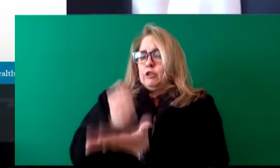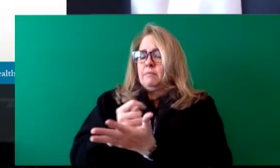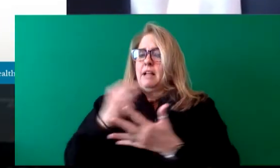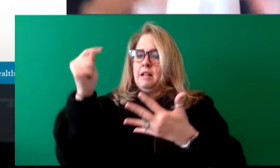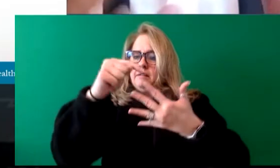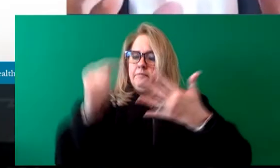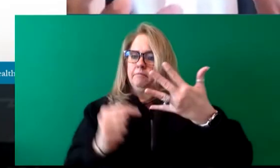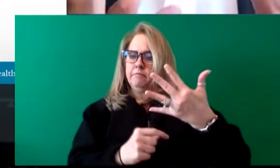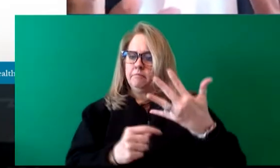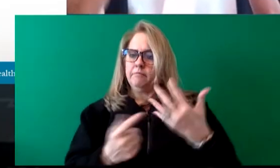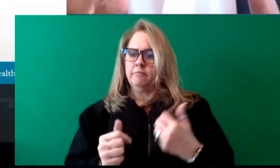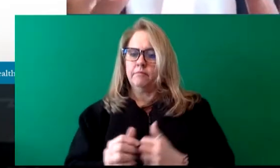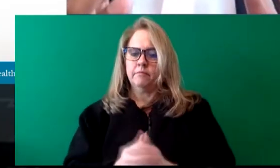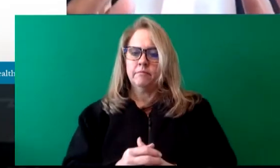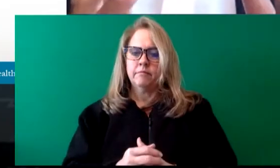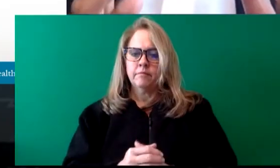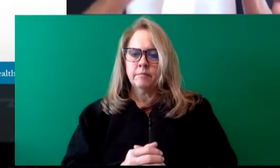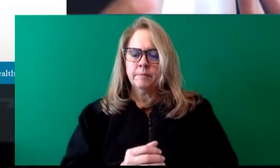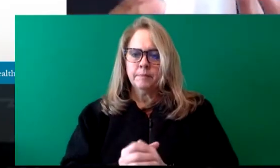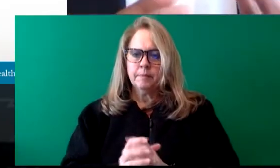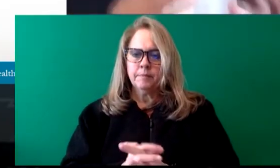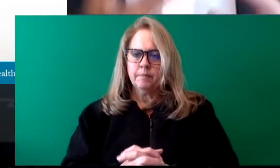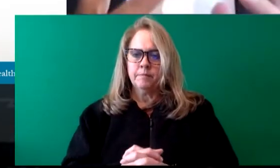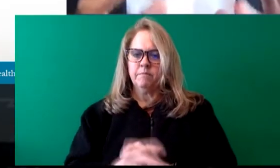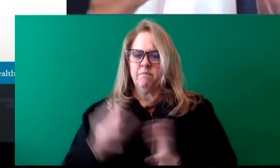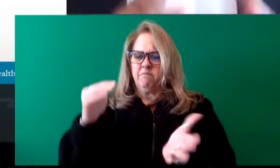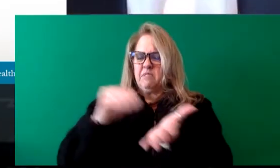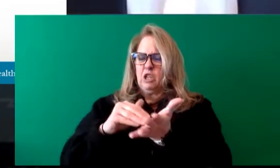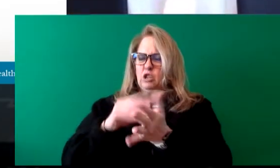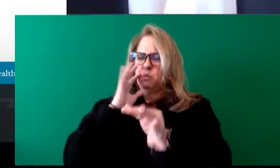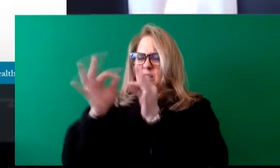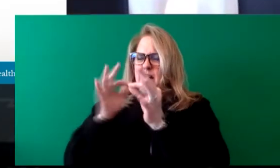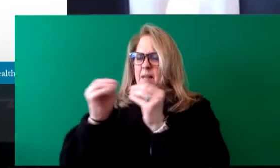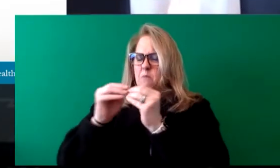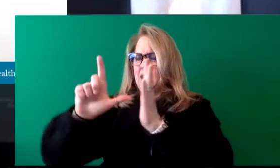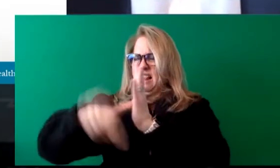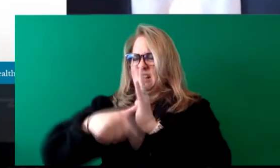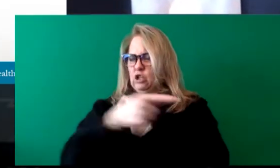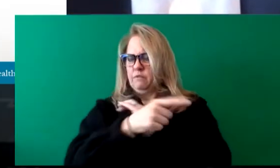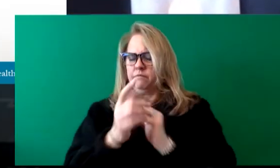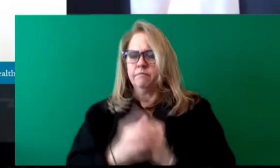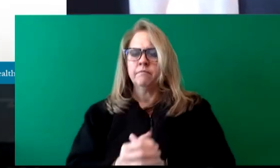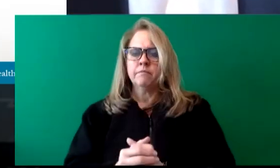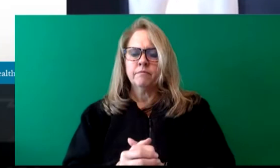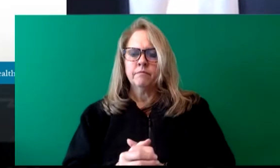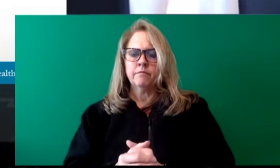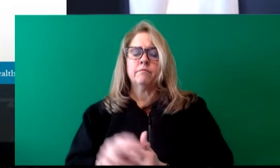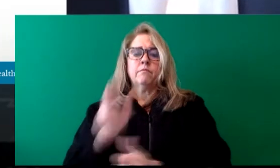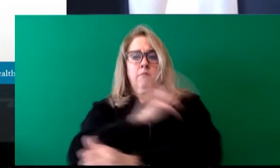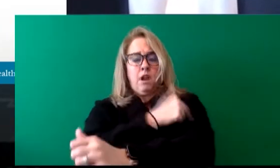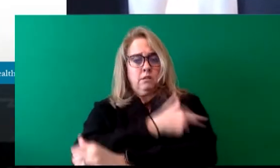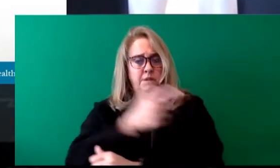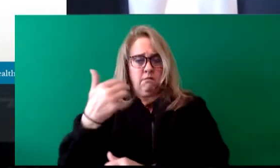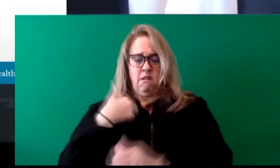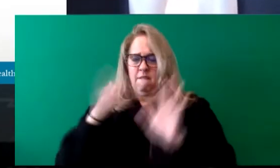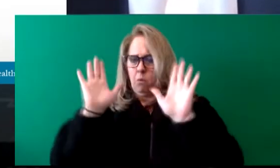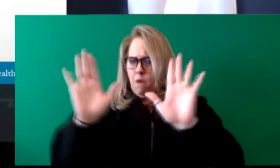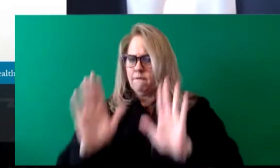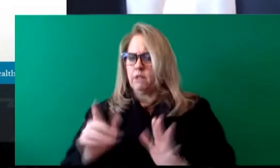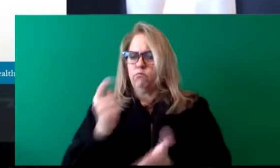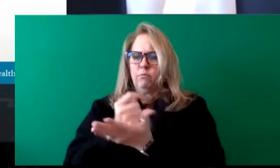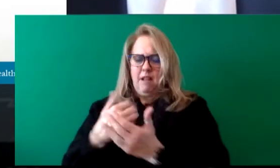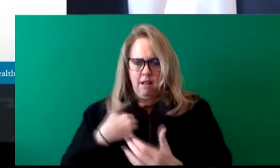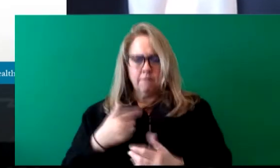as Dr. Vu will talk about, hopefully, and ask about. There are good treatments in the hospital. We have helped people survive